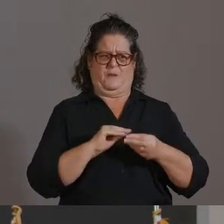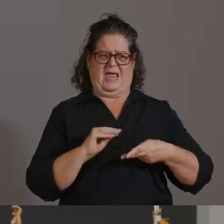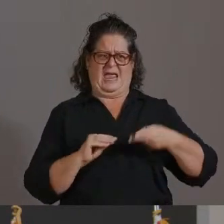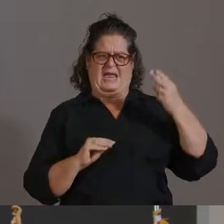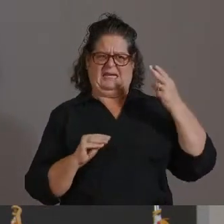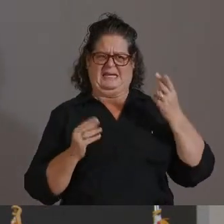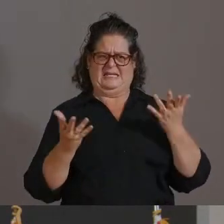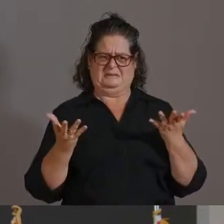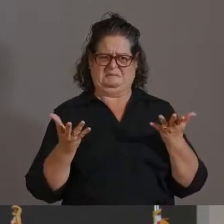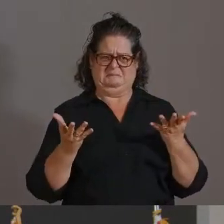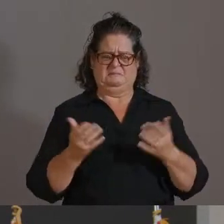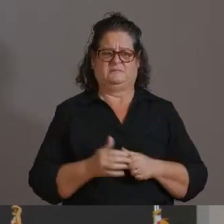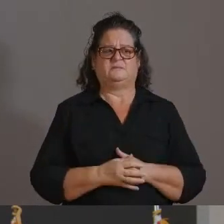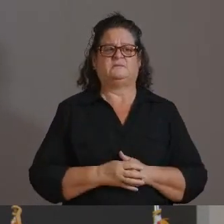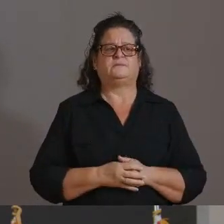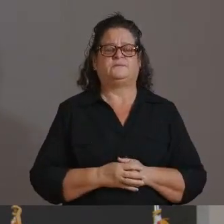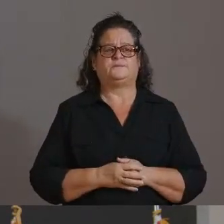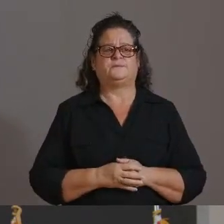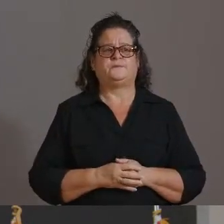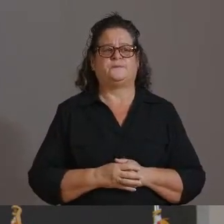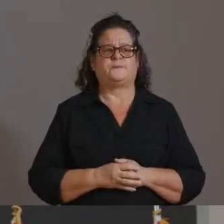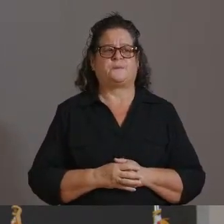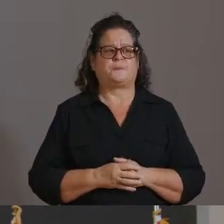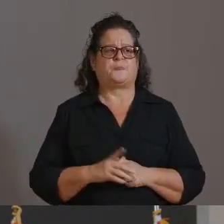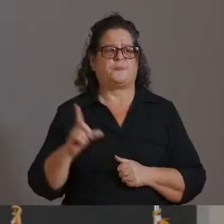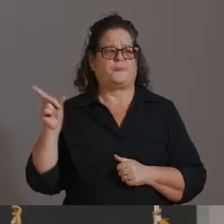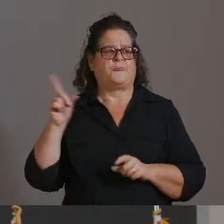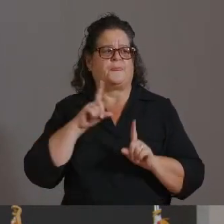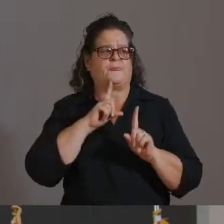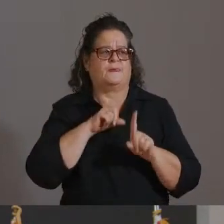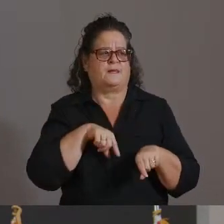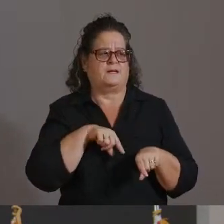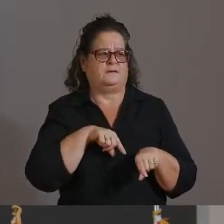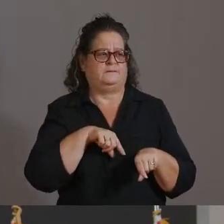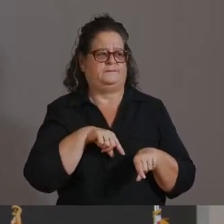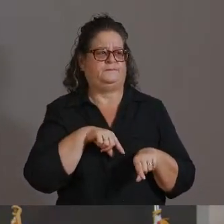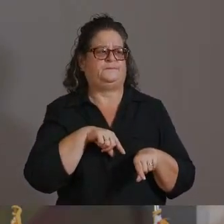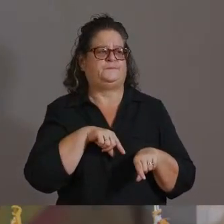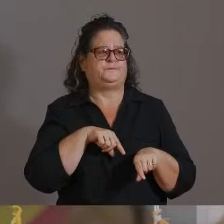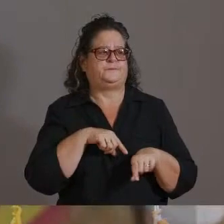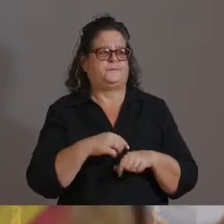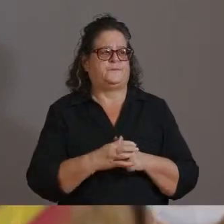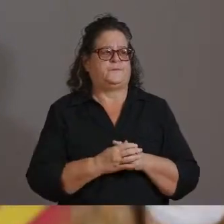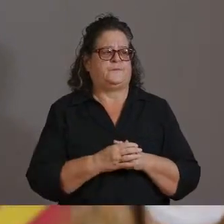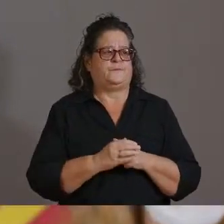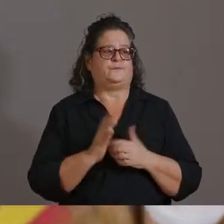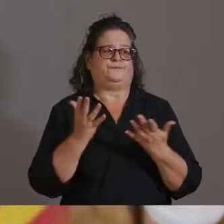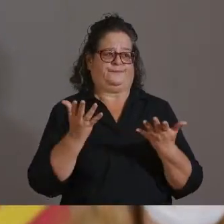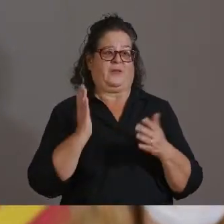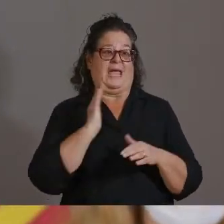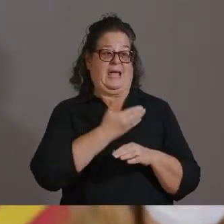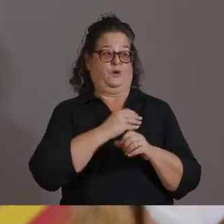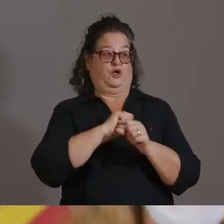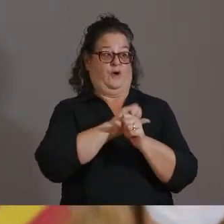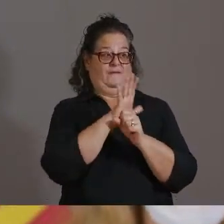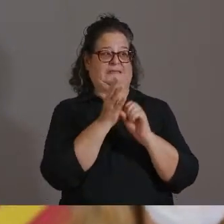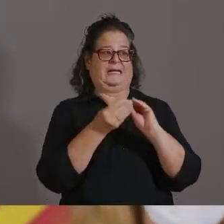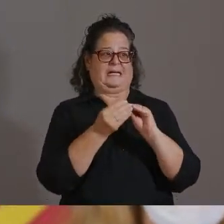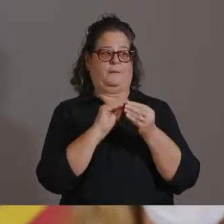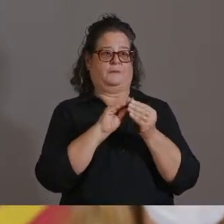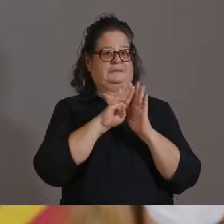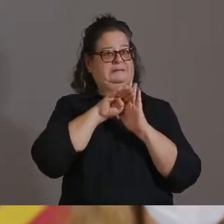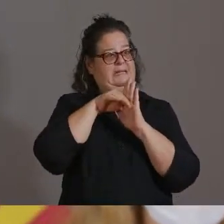Well, in terms of, one, our COVID-19 numbers right now really are trending in a positive